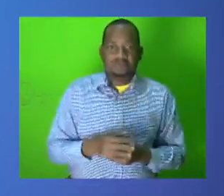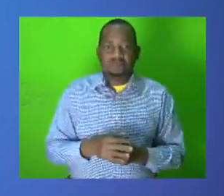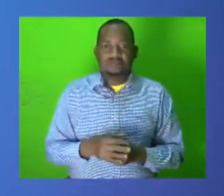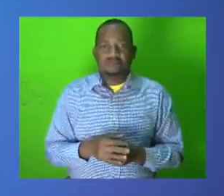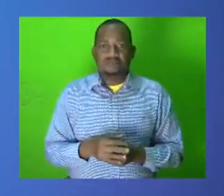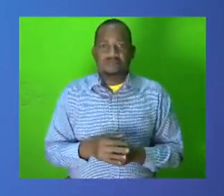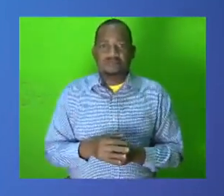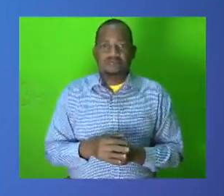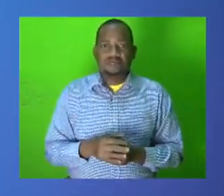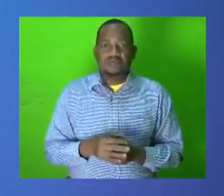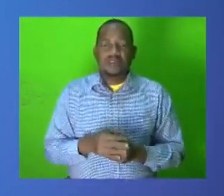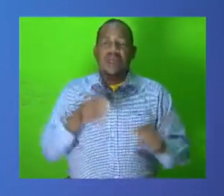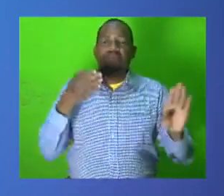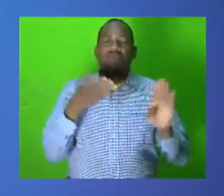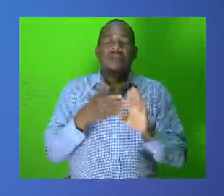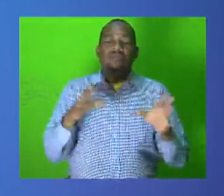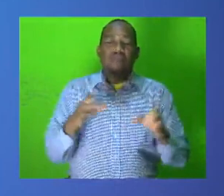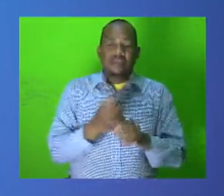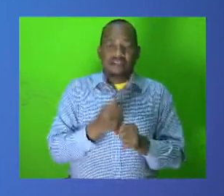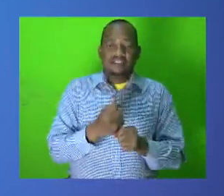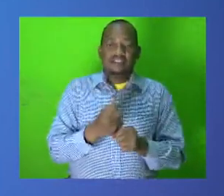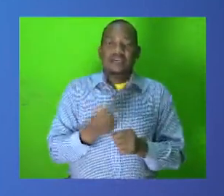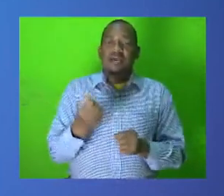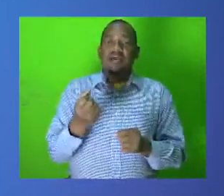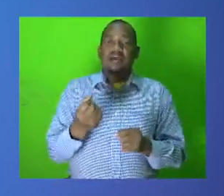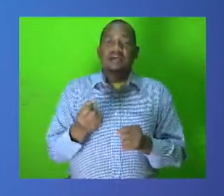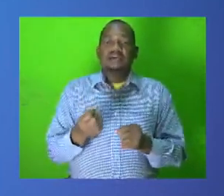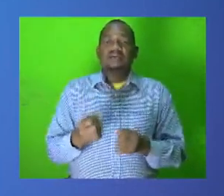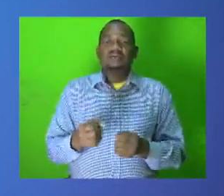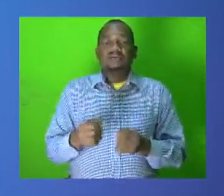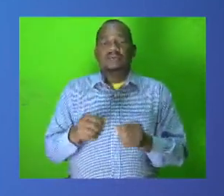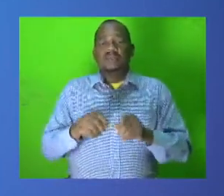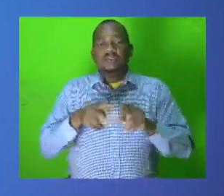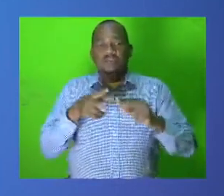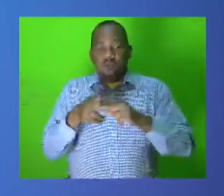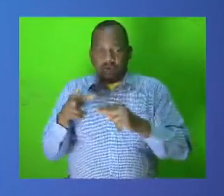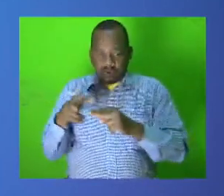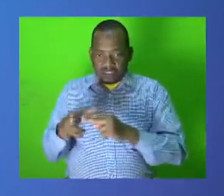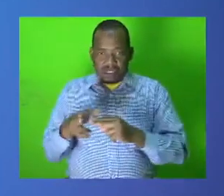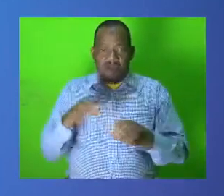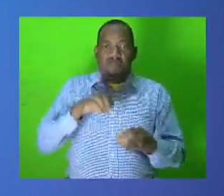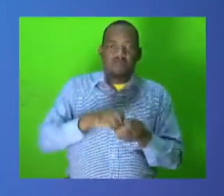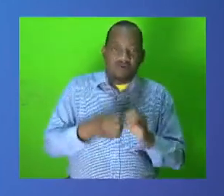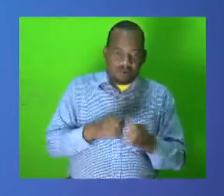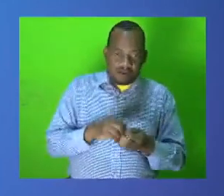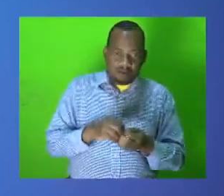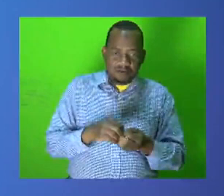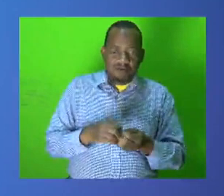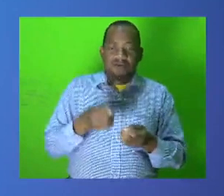toward getting a solution to problems. That is the meaning of research.